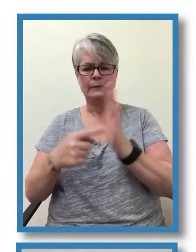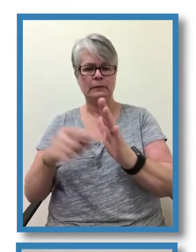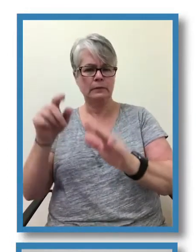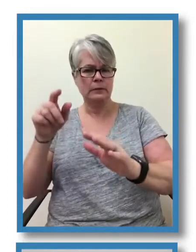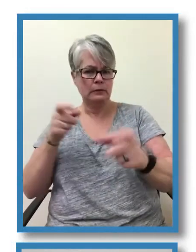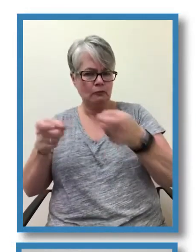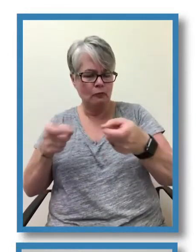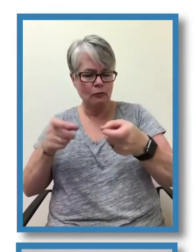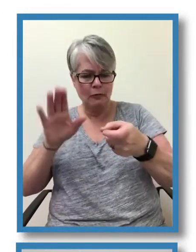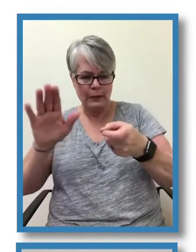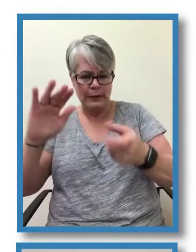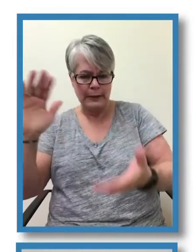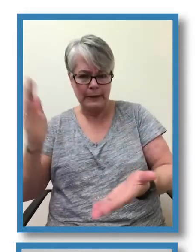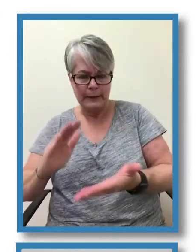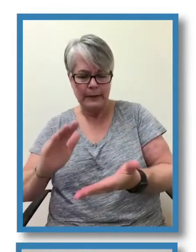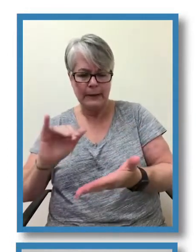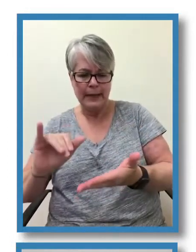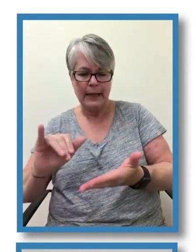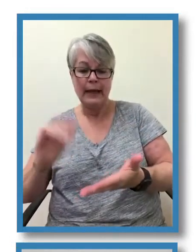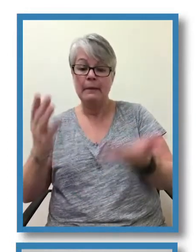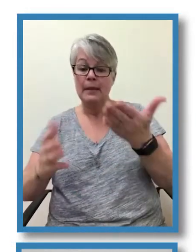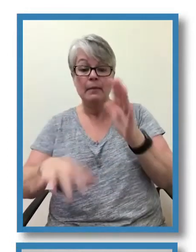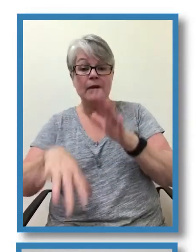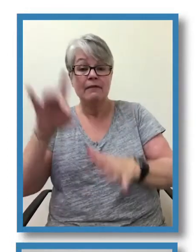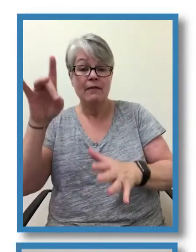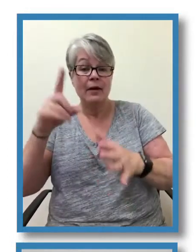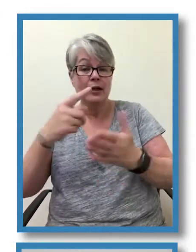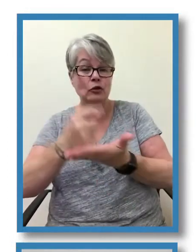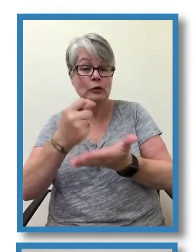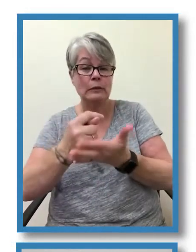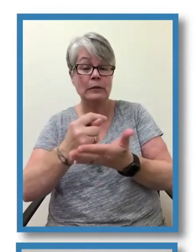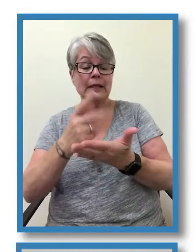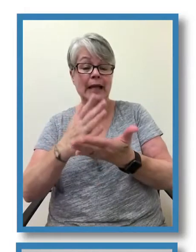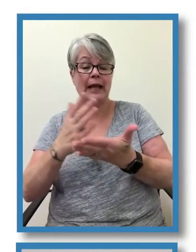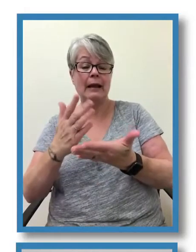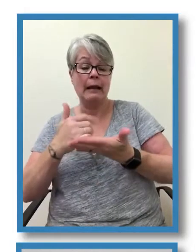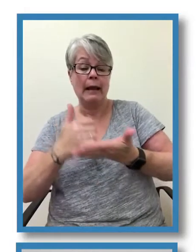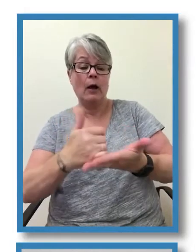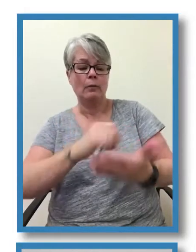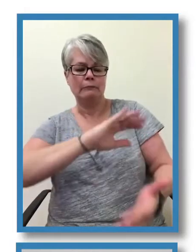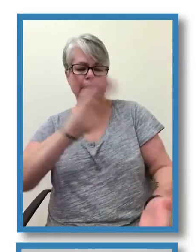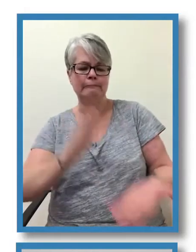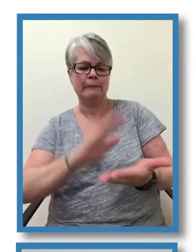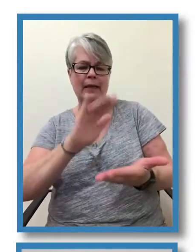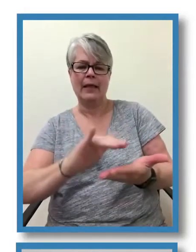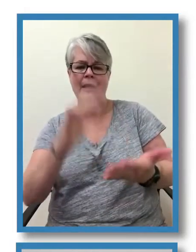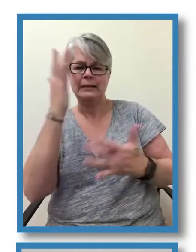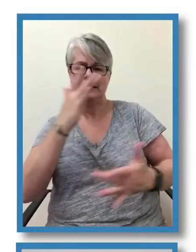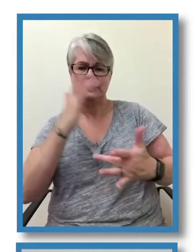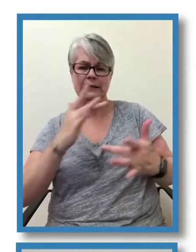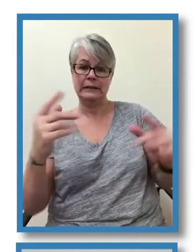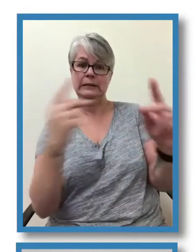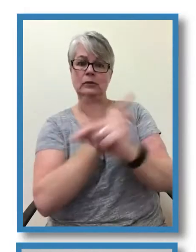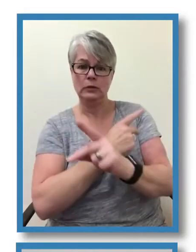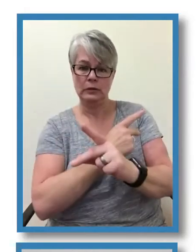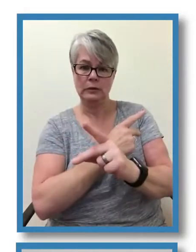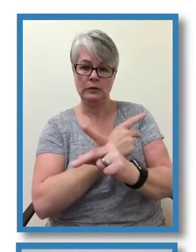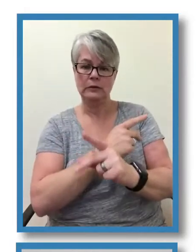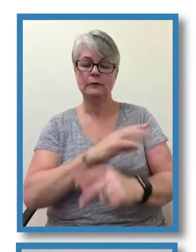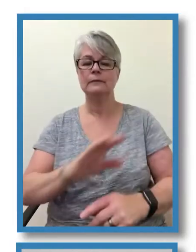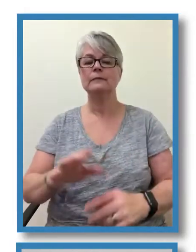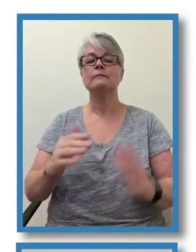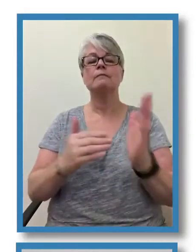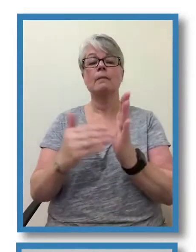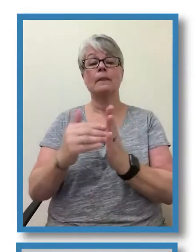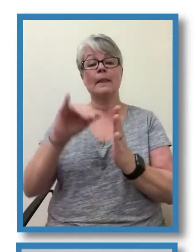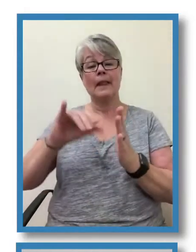misfolded proteins. The language disorders of frontotemporal dementia is